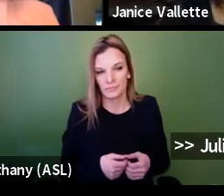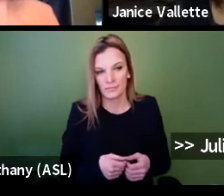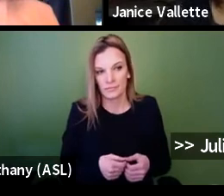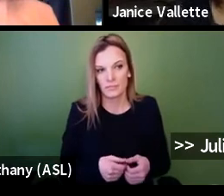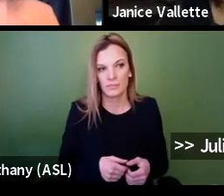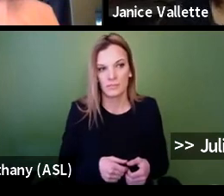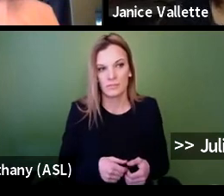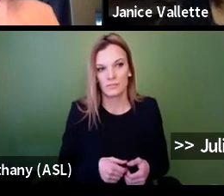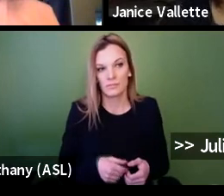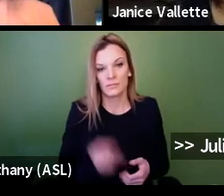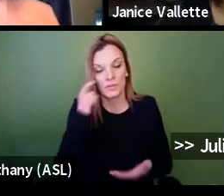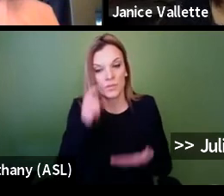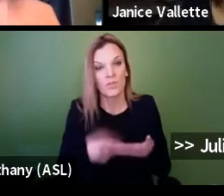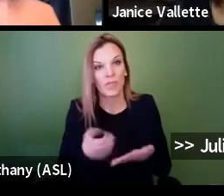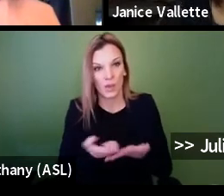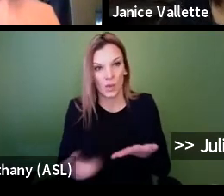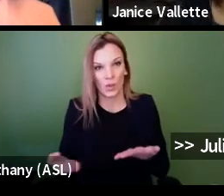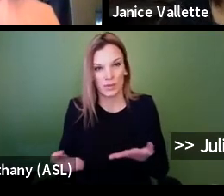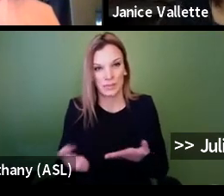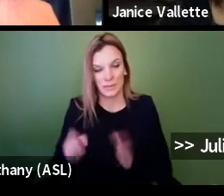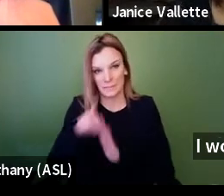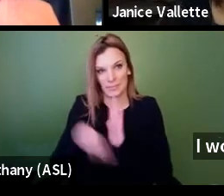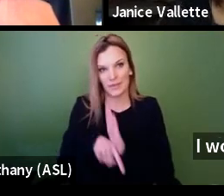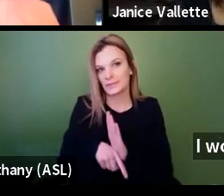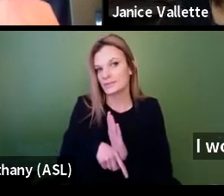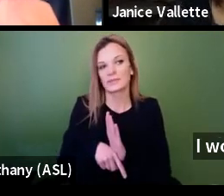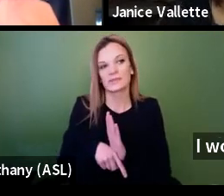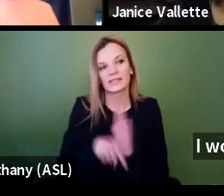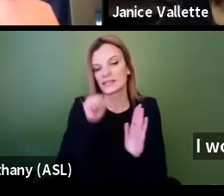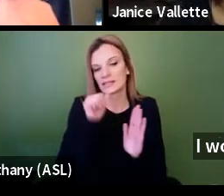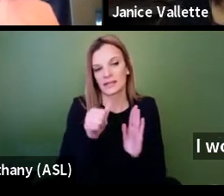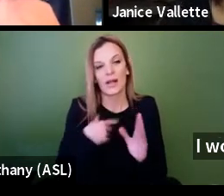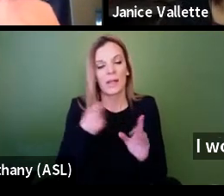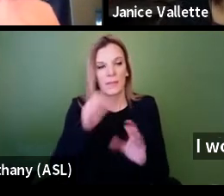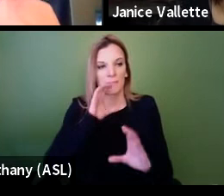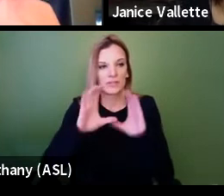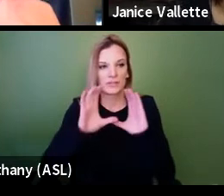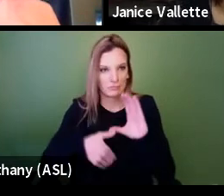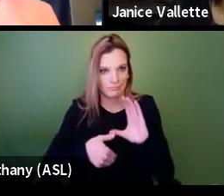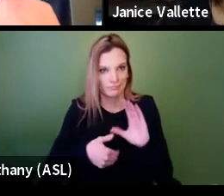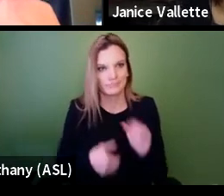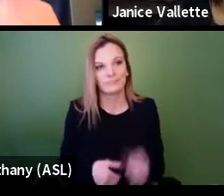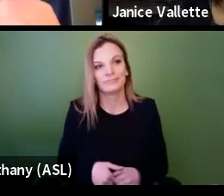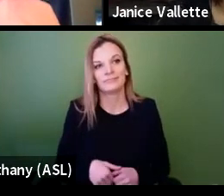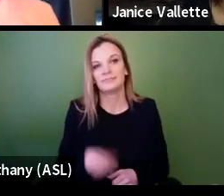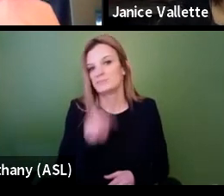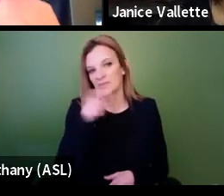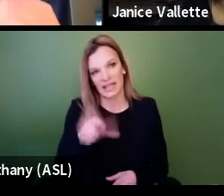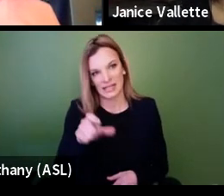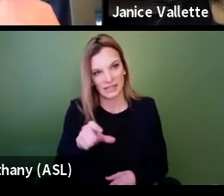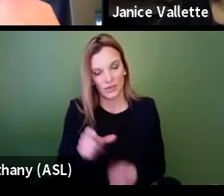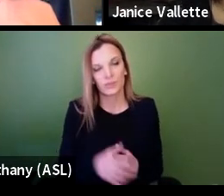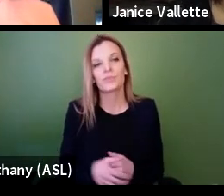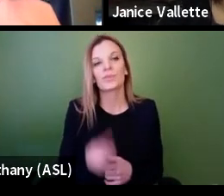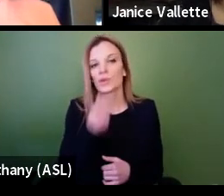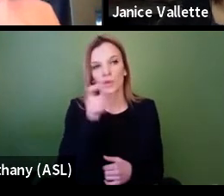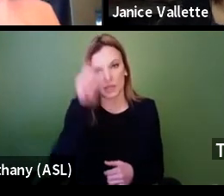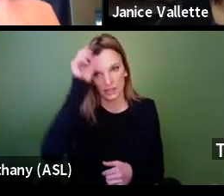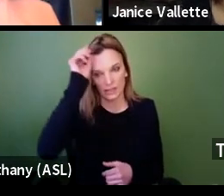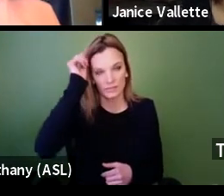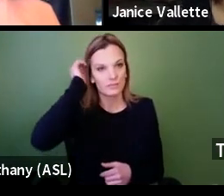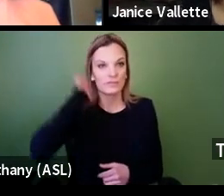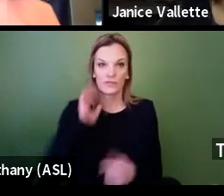the equipment policy I did not draft. There was a miscommunication and it is not necessary. So that will not be moving forward